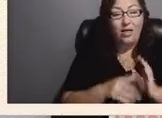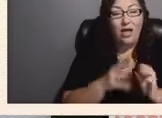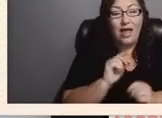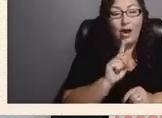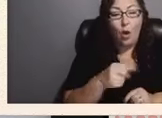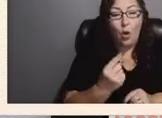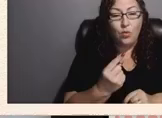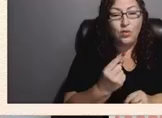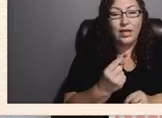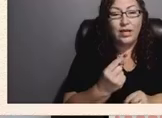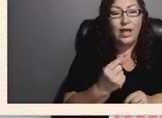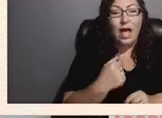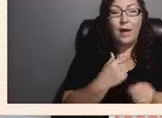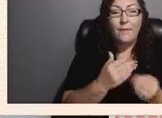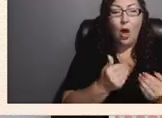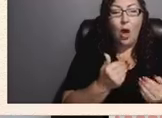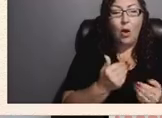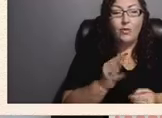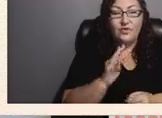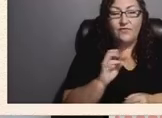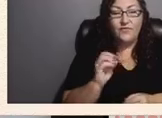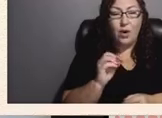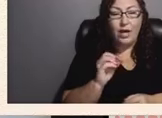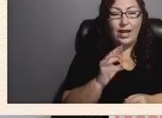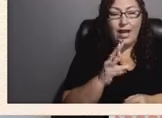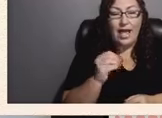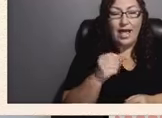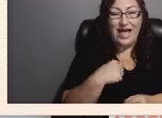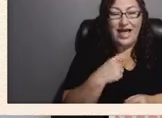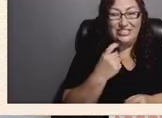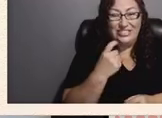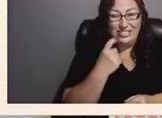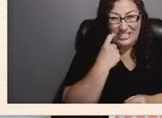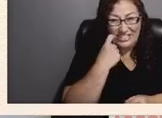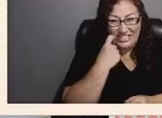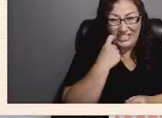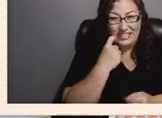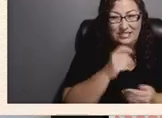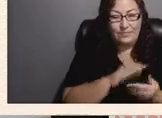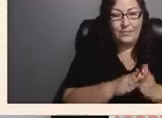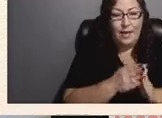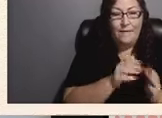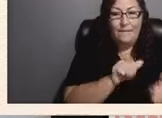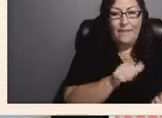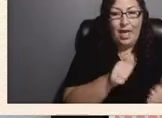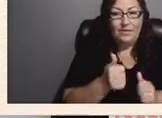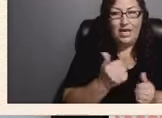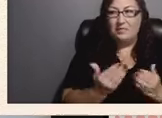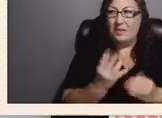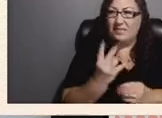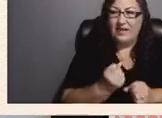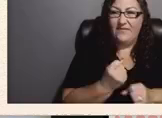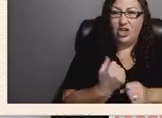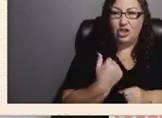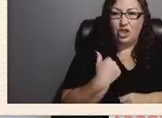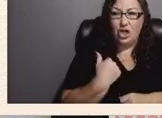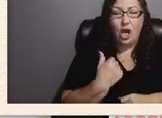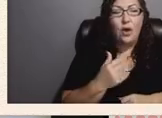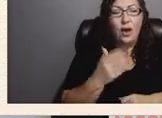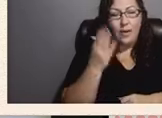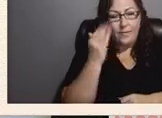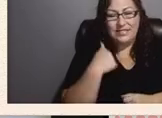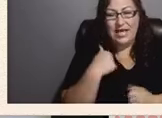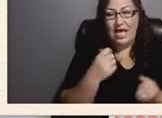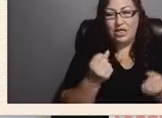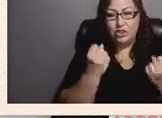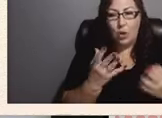I'm almost 40 years old, and I just got baptized maybe 7 years ago because I had so many